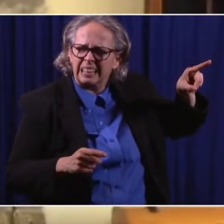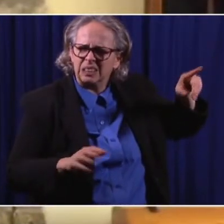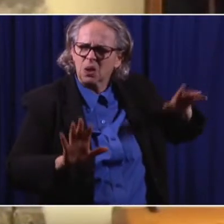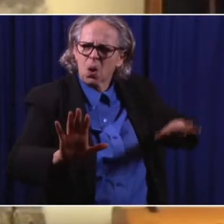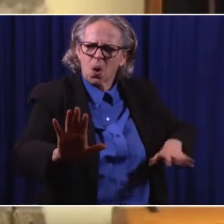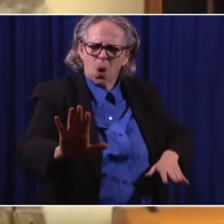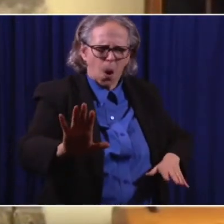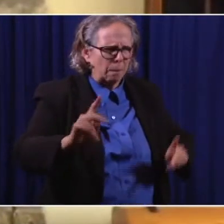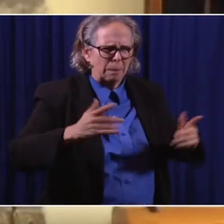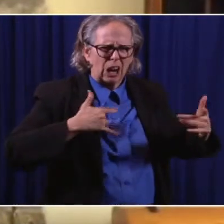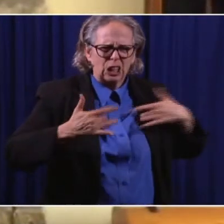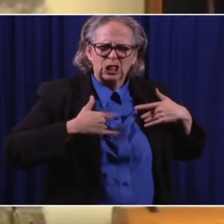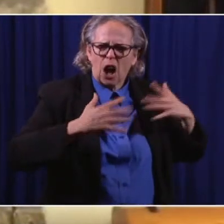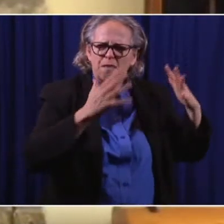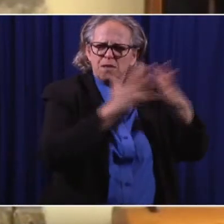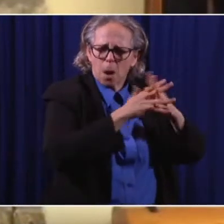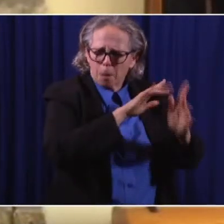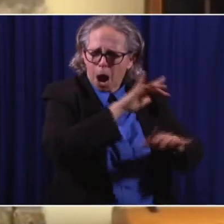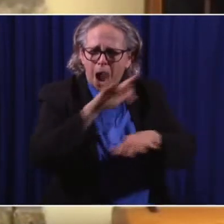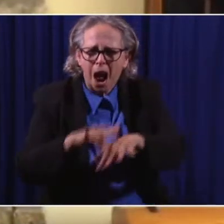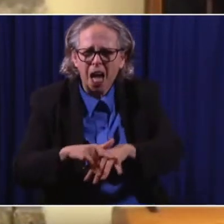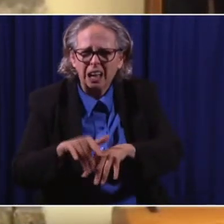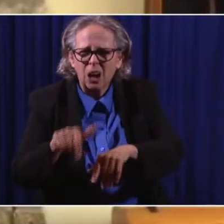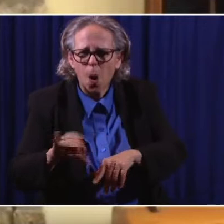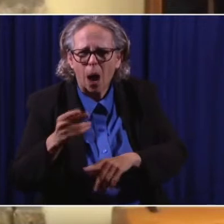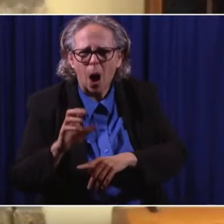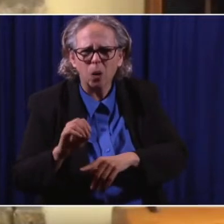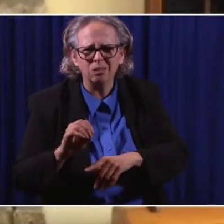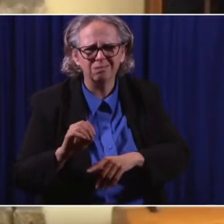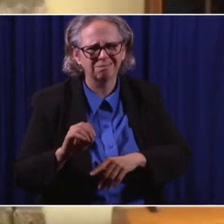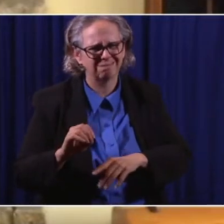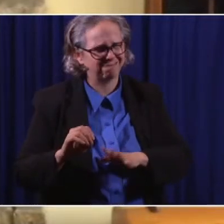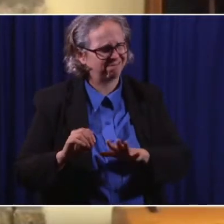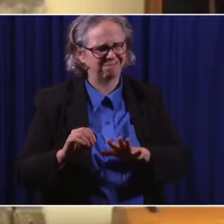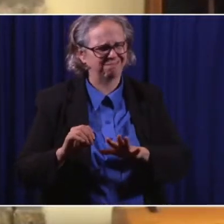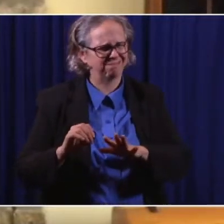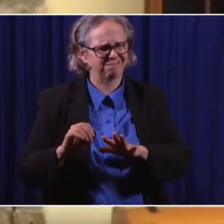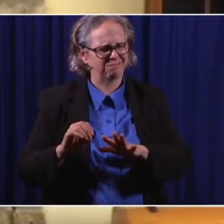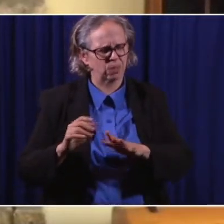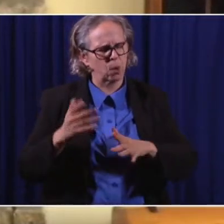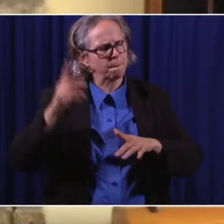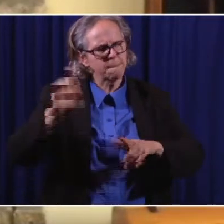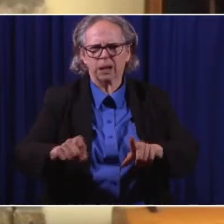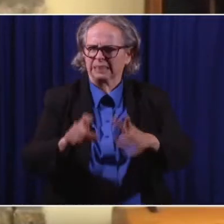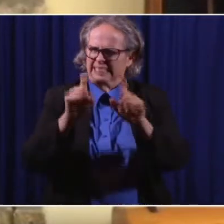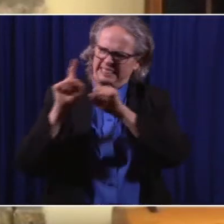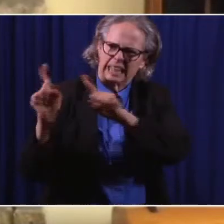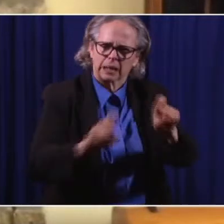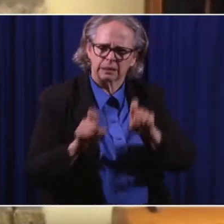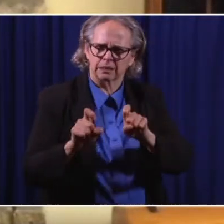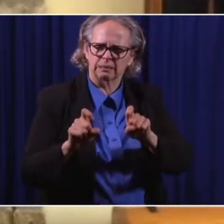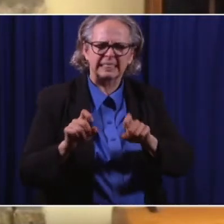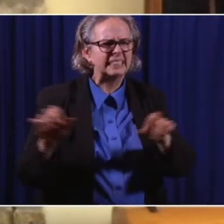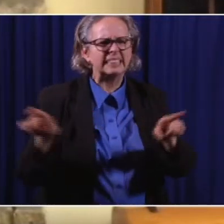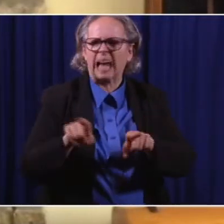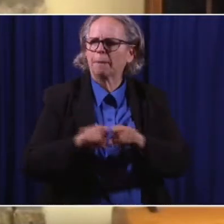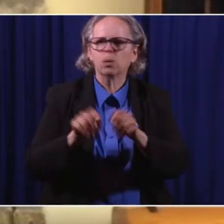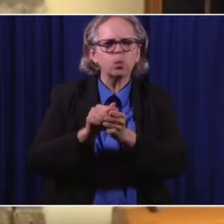in? And the reality is that they're tested quite often. Ohio State players are tested quite